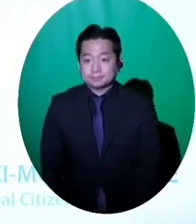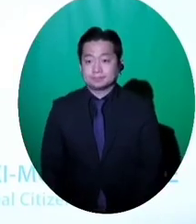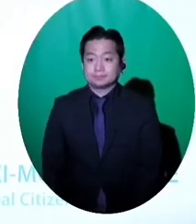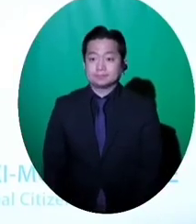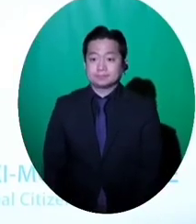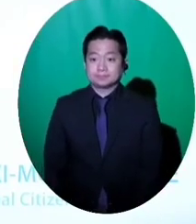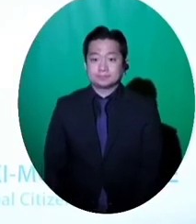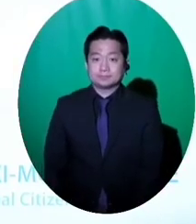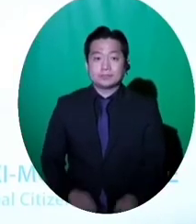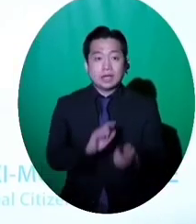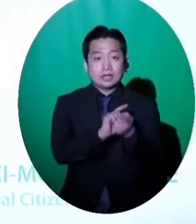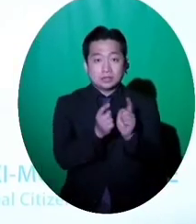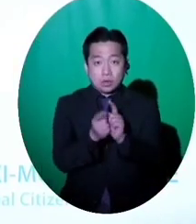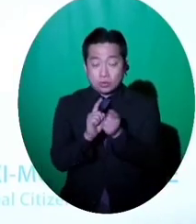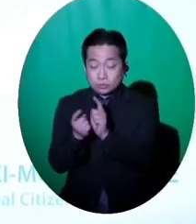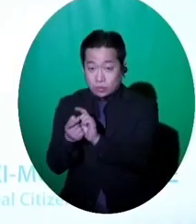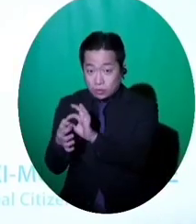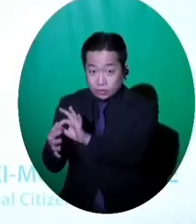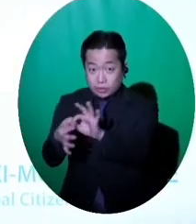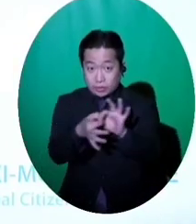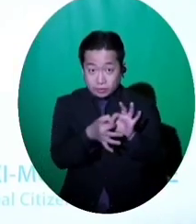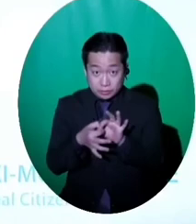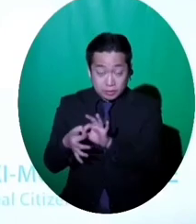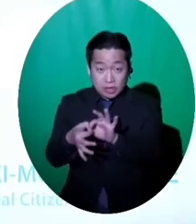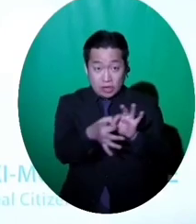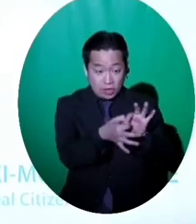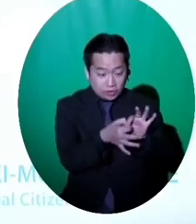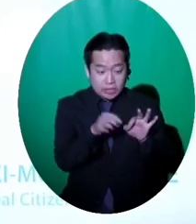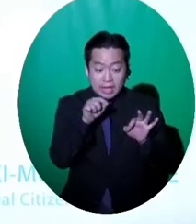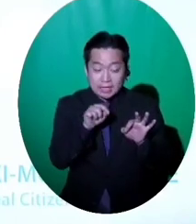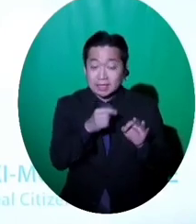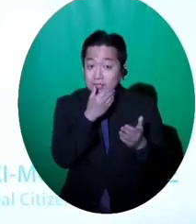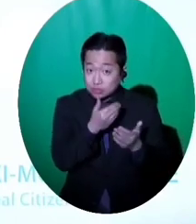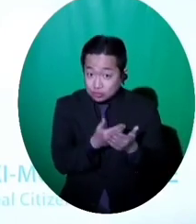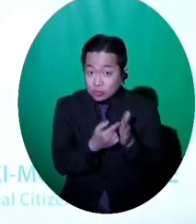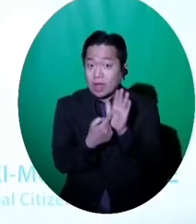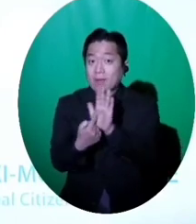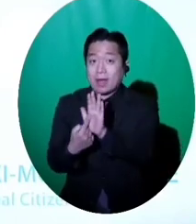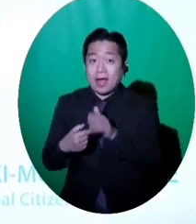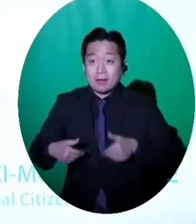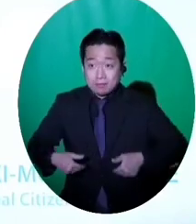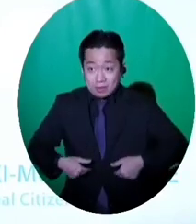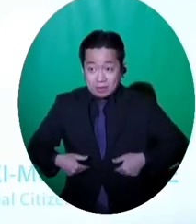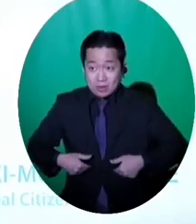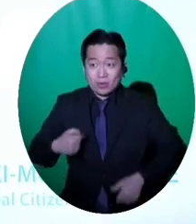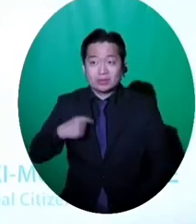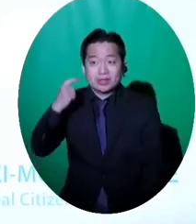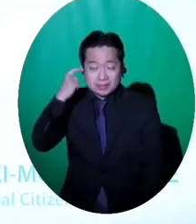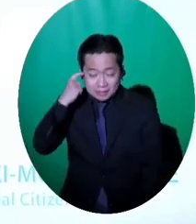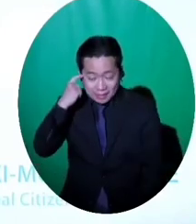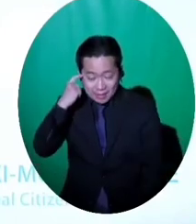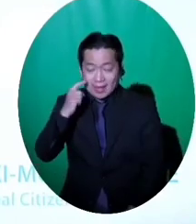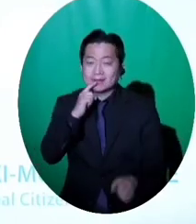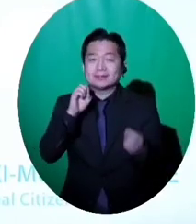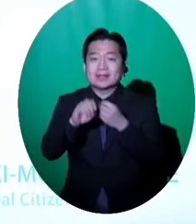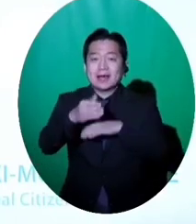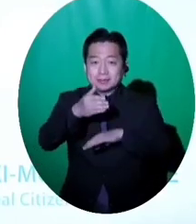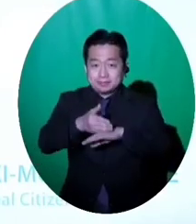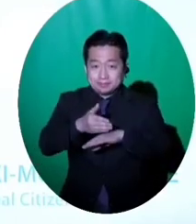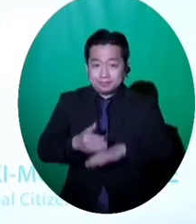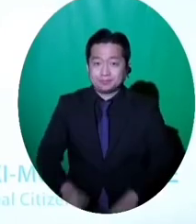the care to each other. Okay, we have like the 6 minutes left,